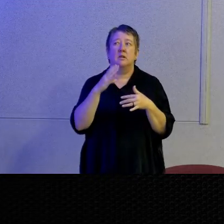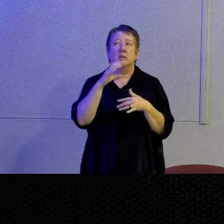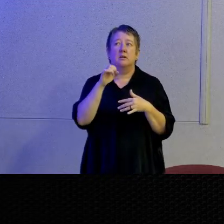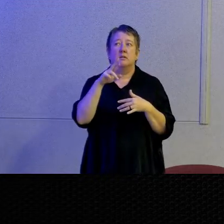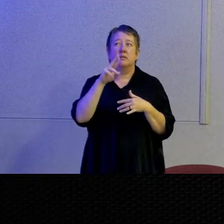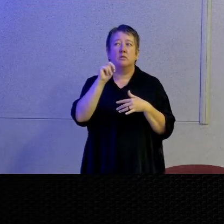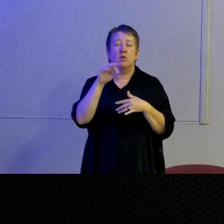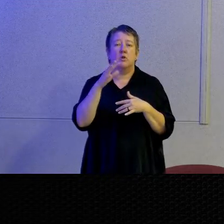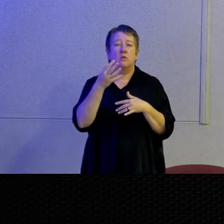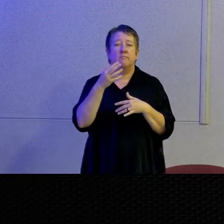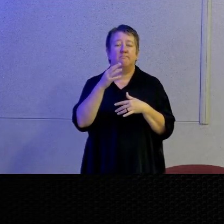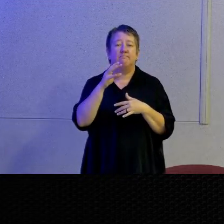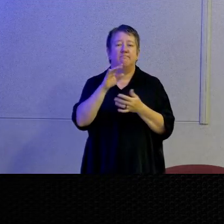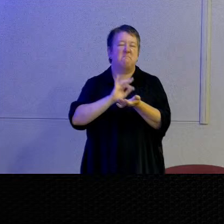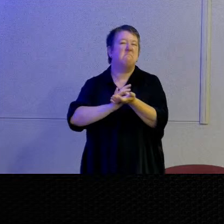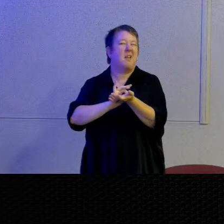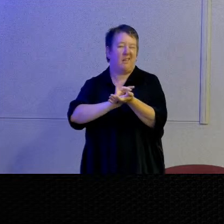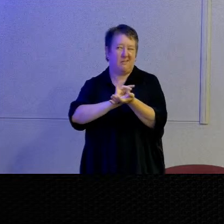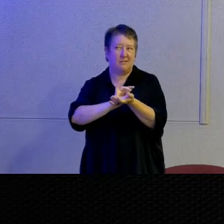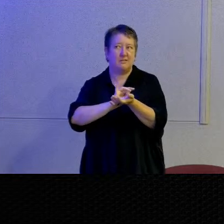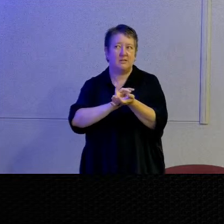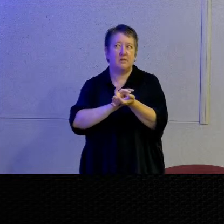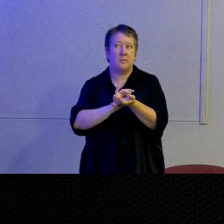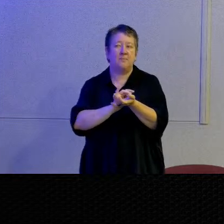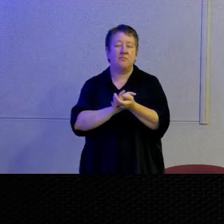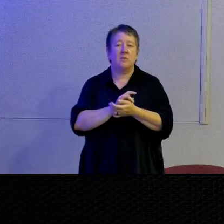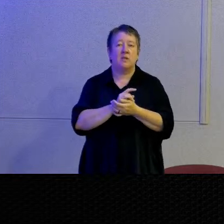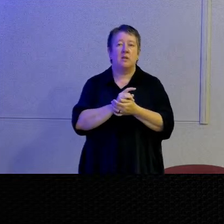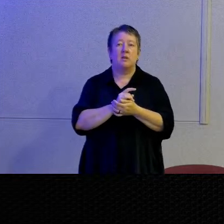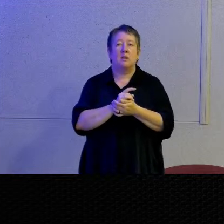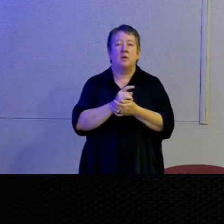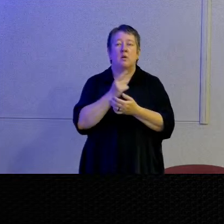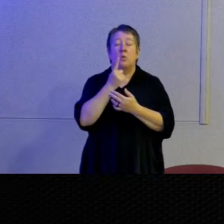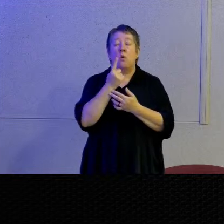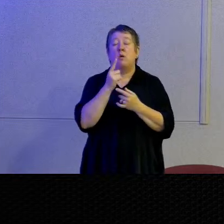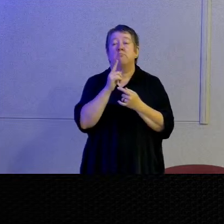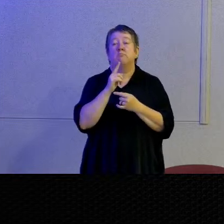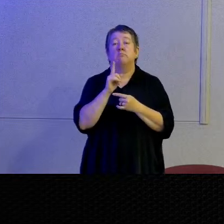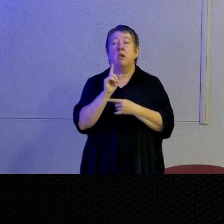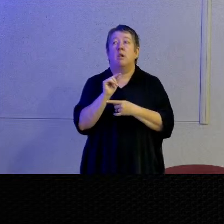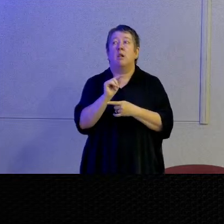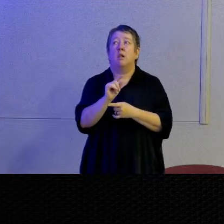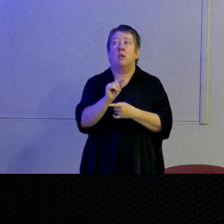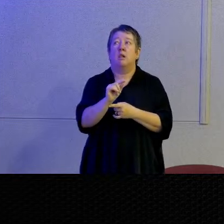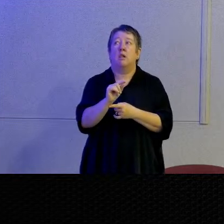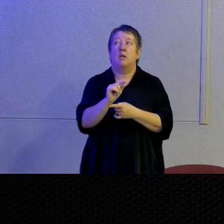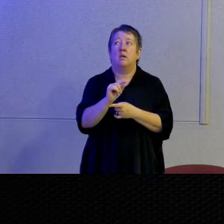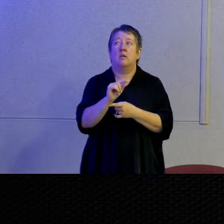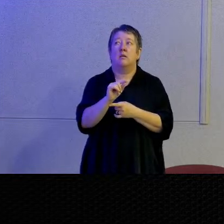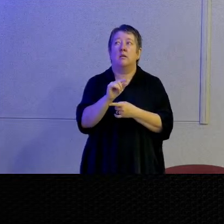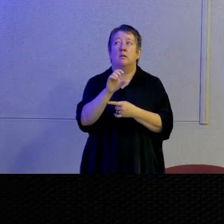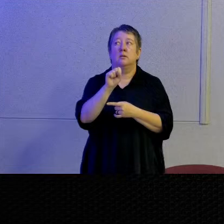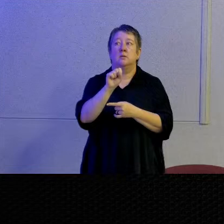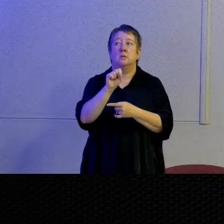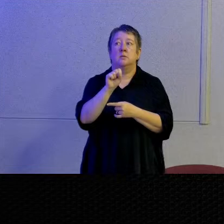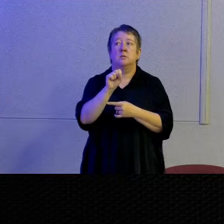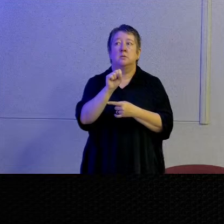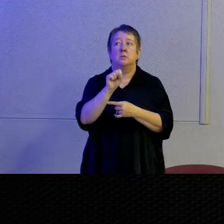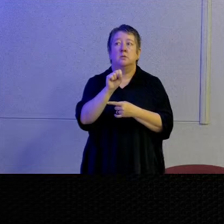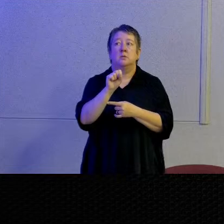medical research, and one particular one of interest is samarium-153, which is